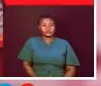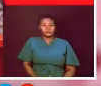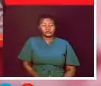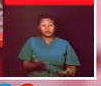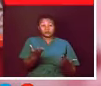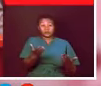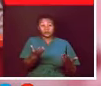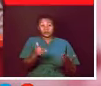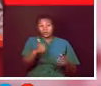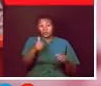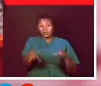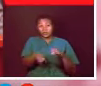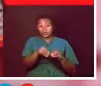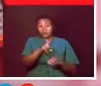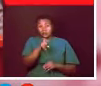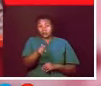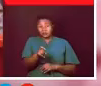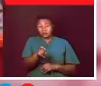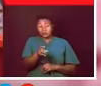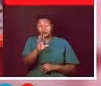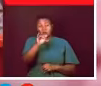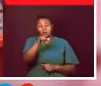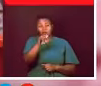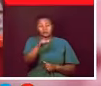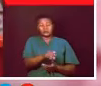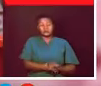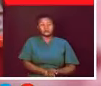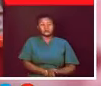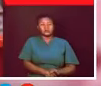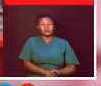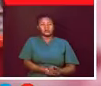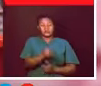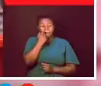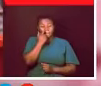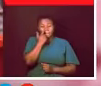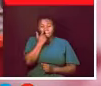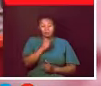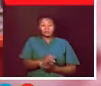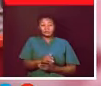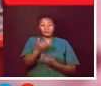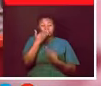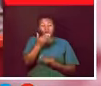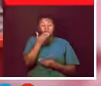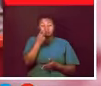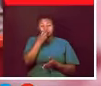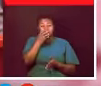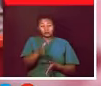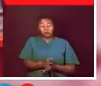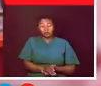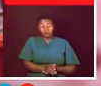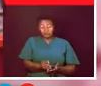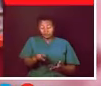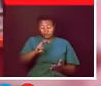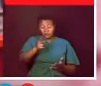Honorable, do you have any supplementary question? Yes, Mr. Speaker. Yes. Thank you, Mr. Speaker. Mr. Speaker, the second